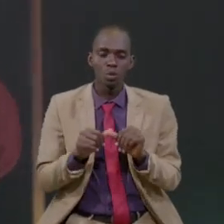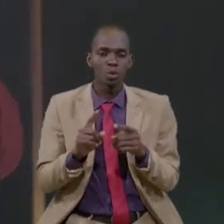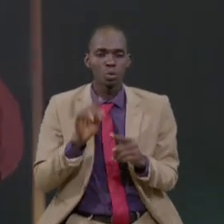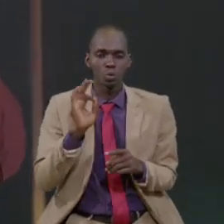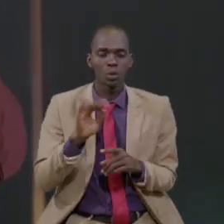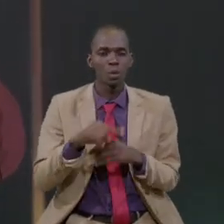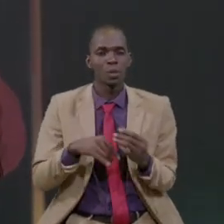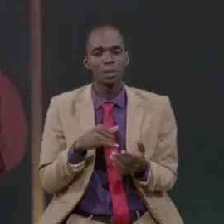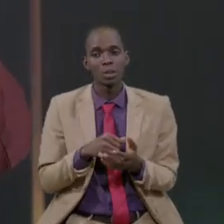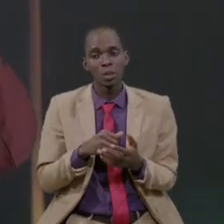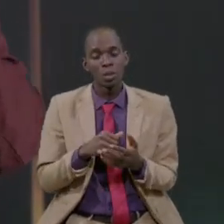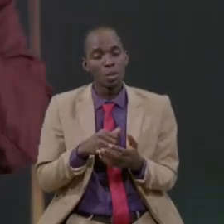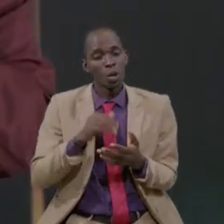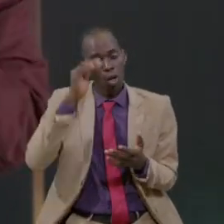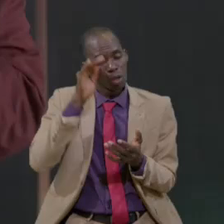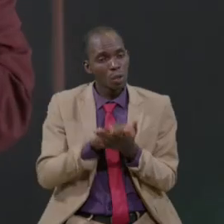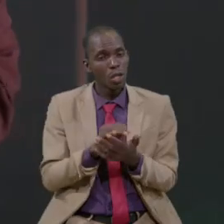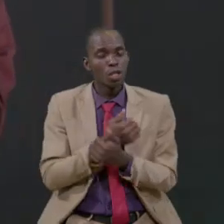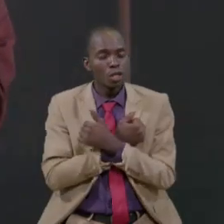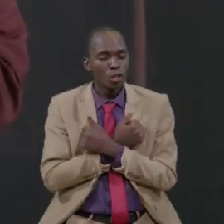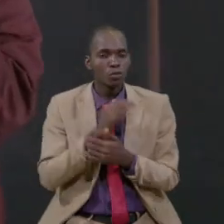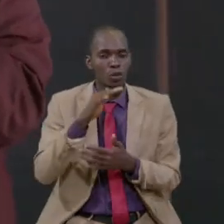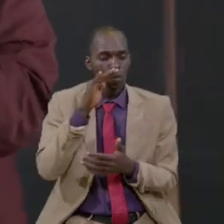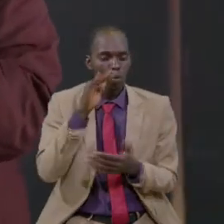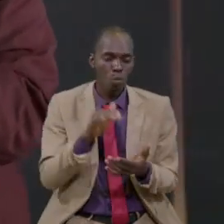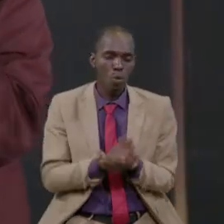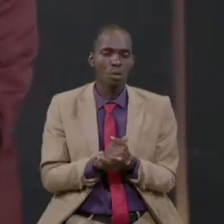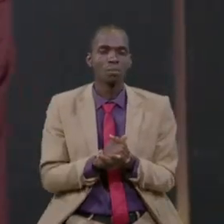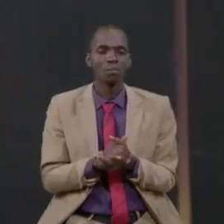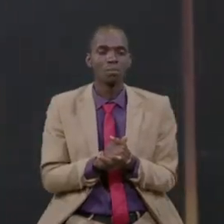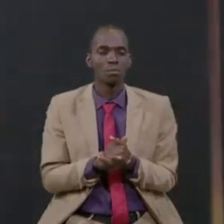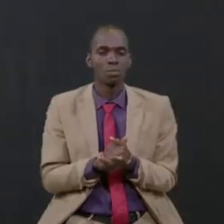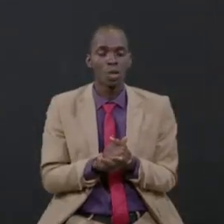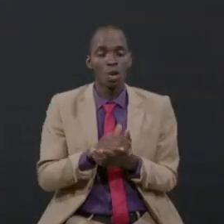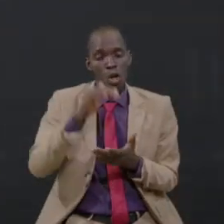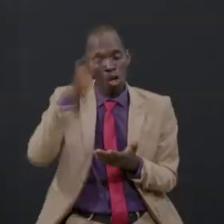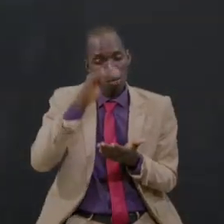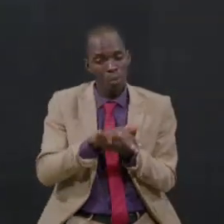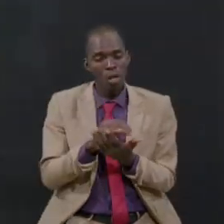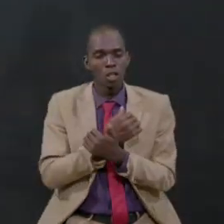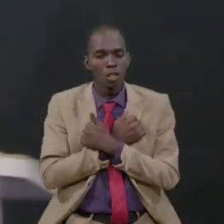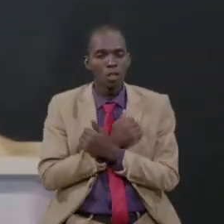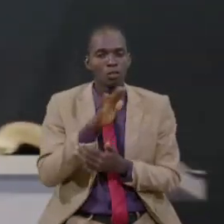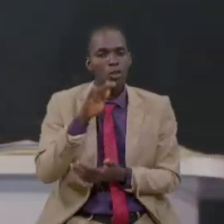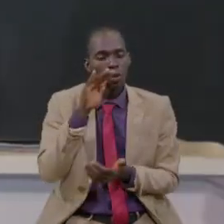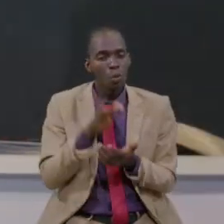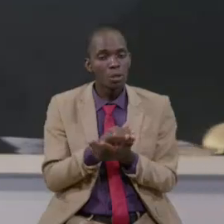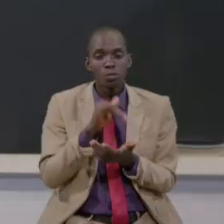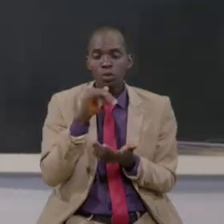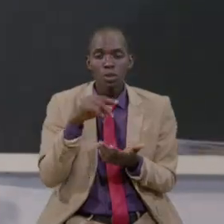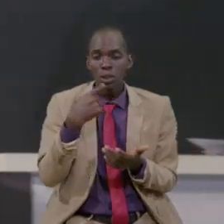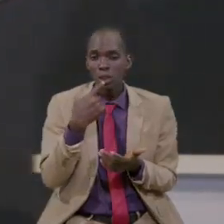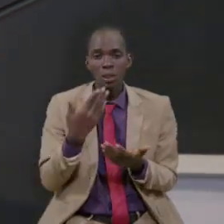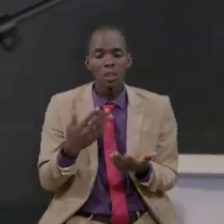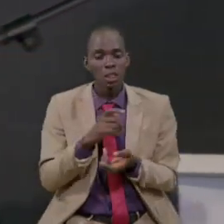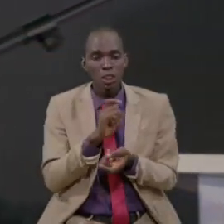say compromise with your wife. Husbands, love your wives. It doesn't say change the word of